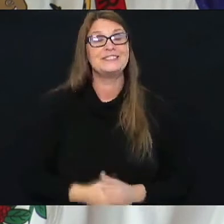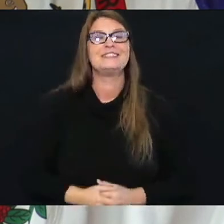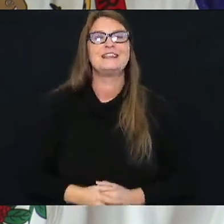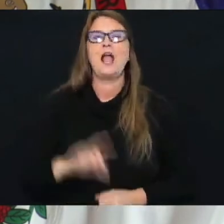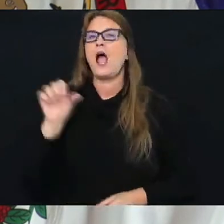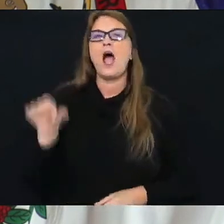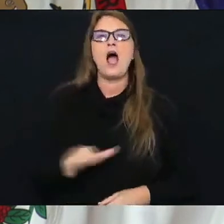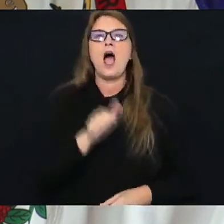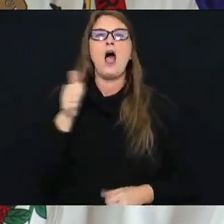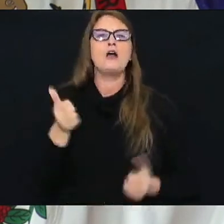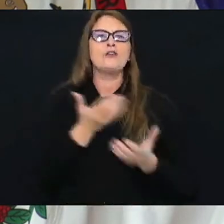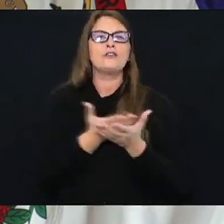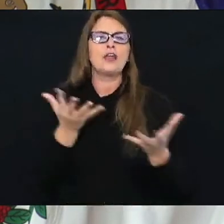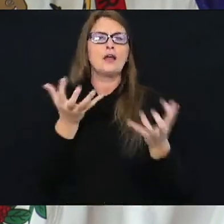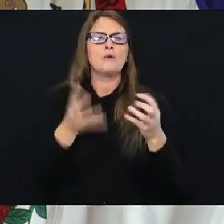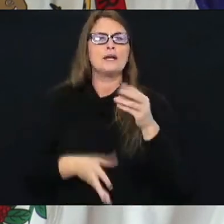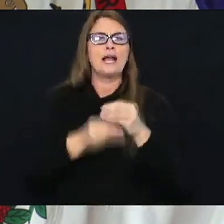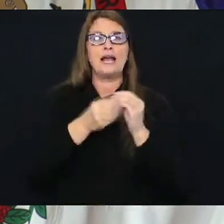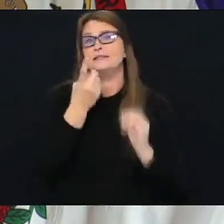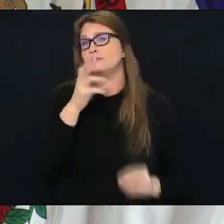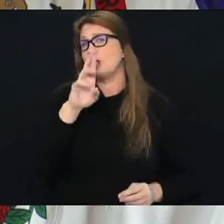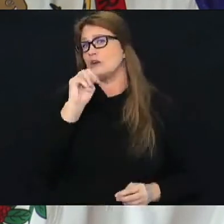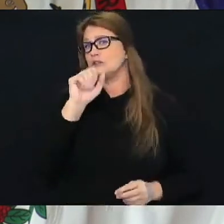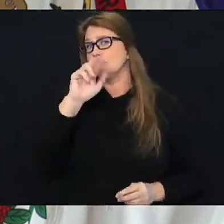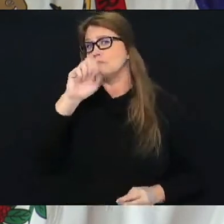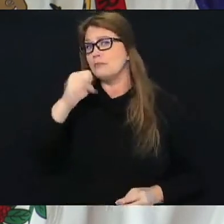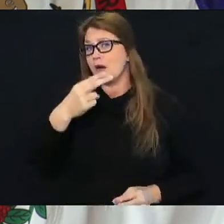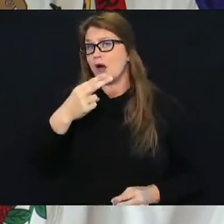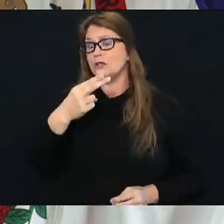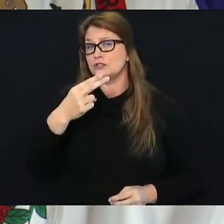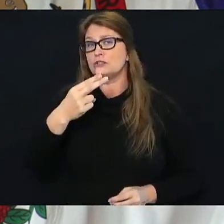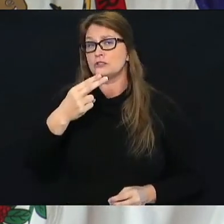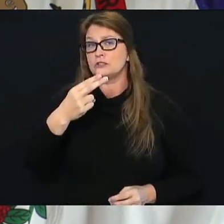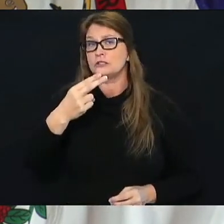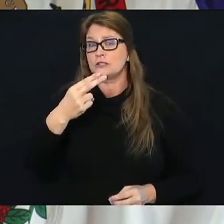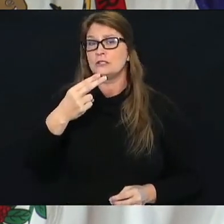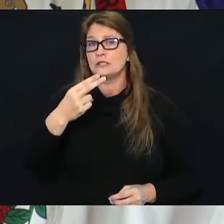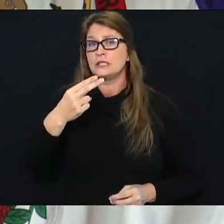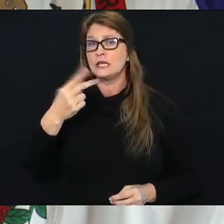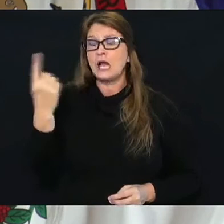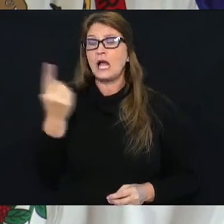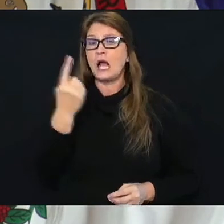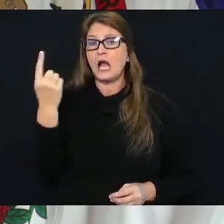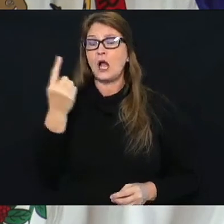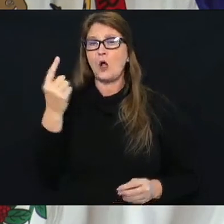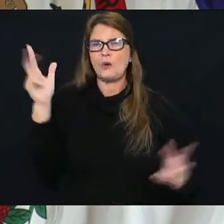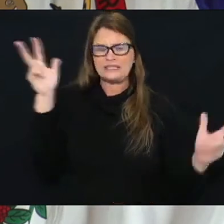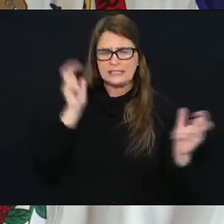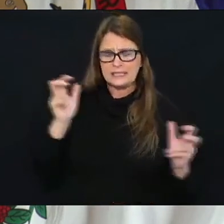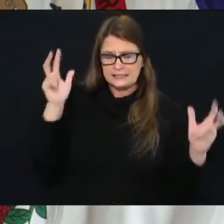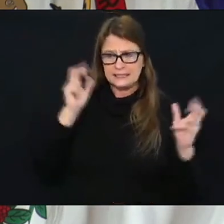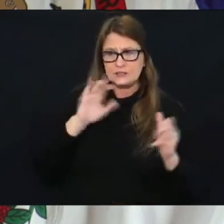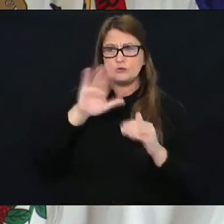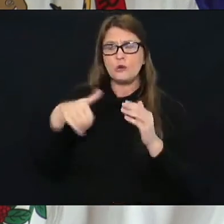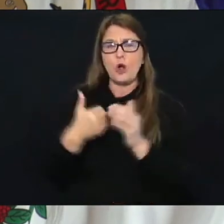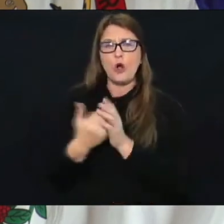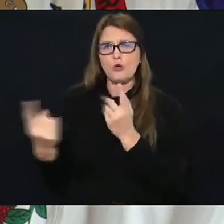only other thing I would add is Dr. Marsh. I always listen to everything everybody's saying, and Dr.